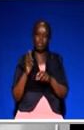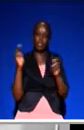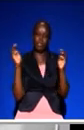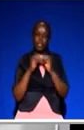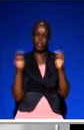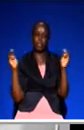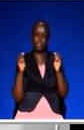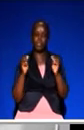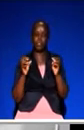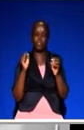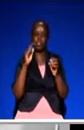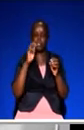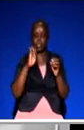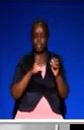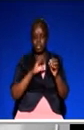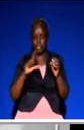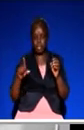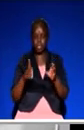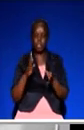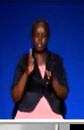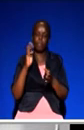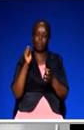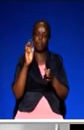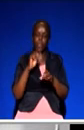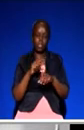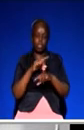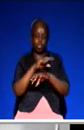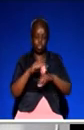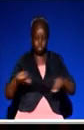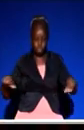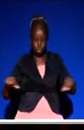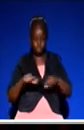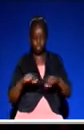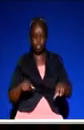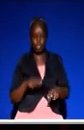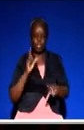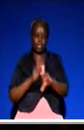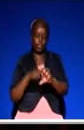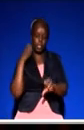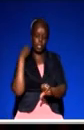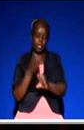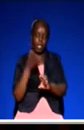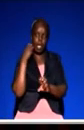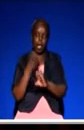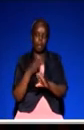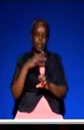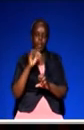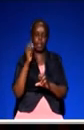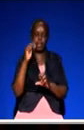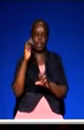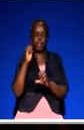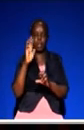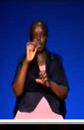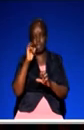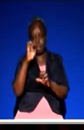the steel bar is held horizontal as it is hammered, all right? This is to